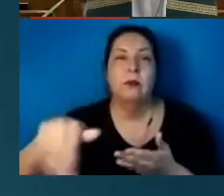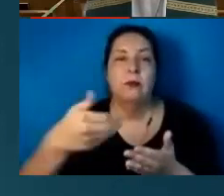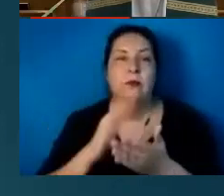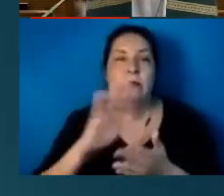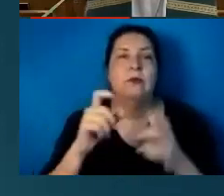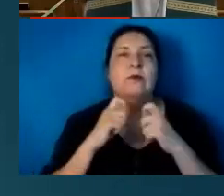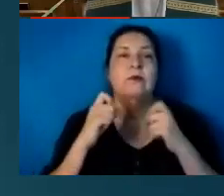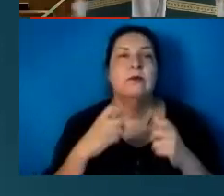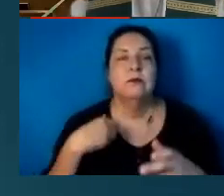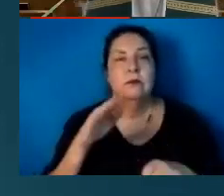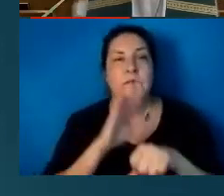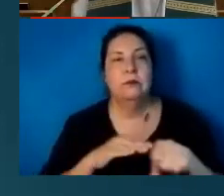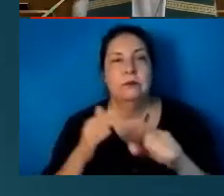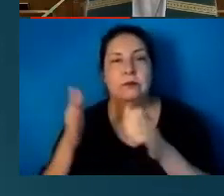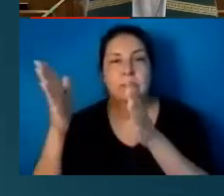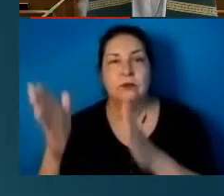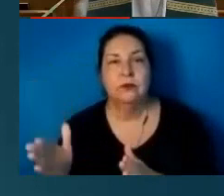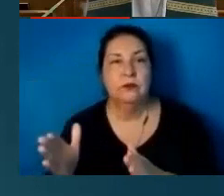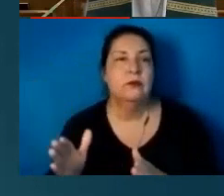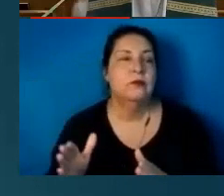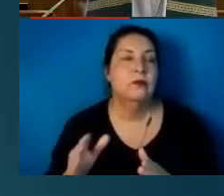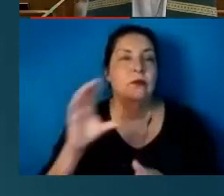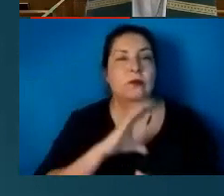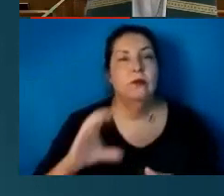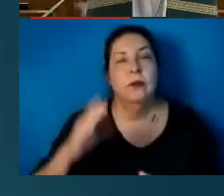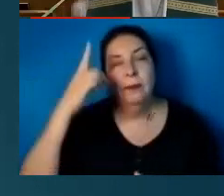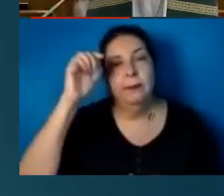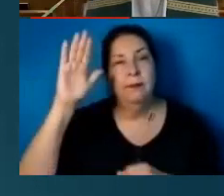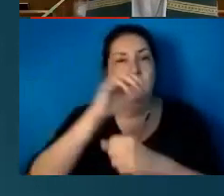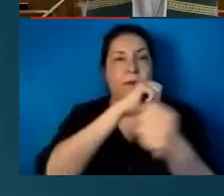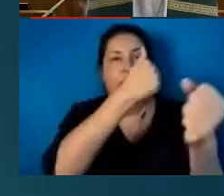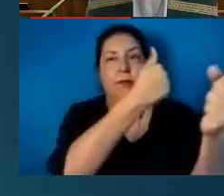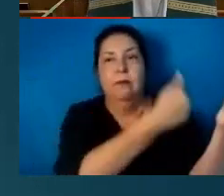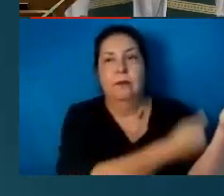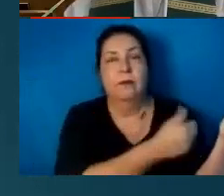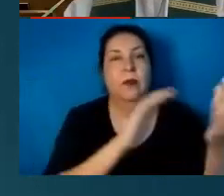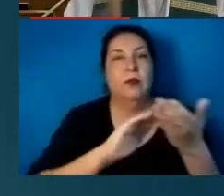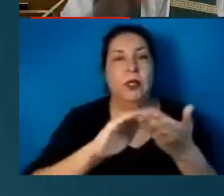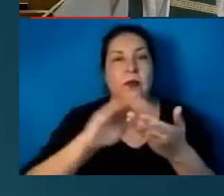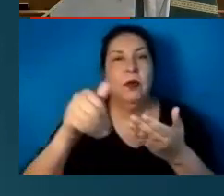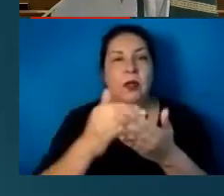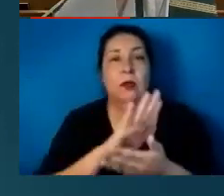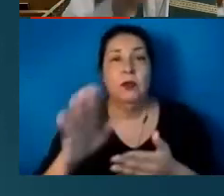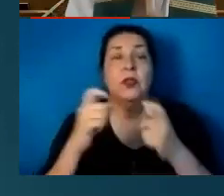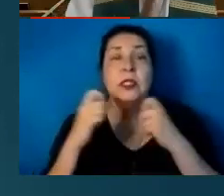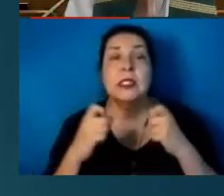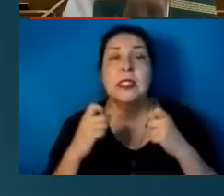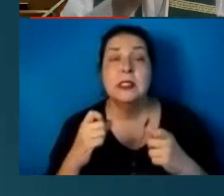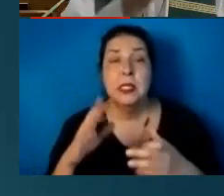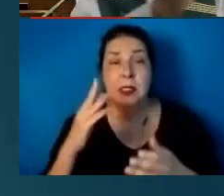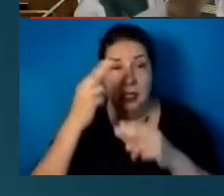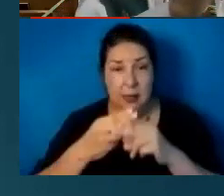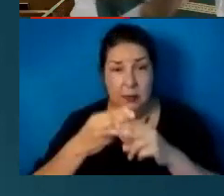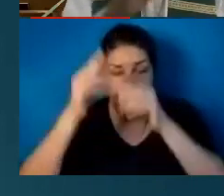As a called and ordained servant of Christ, and by His authority, I therefore forgive you all of your sins, in the name of the